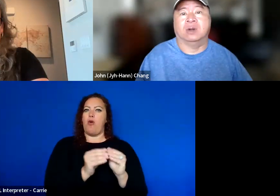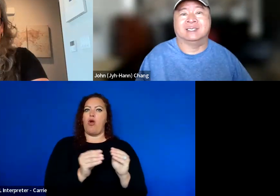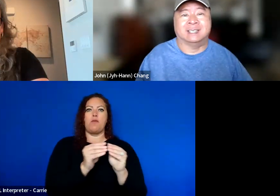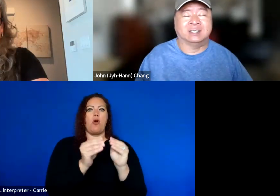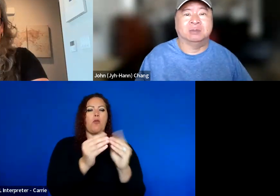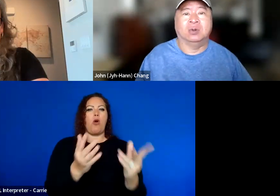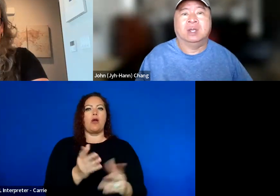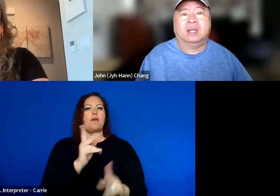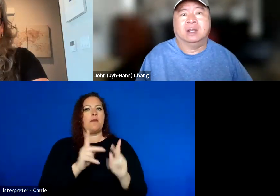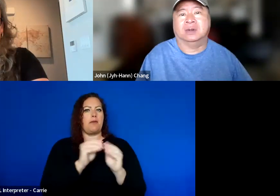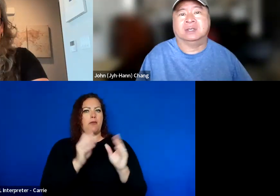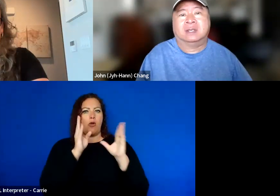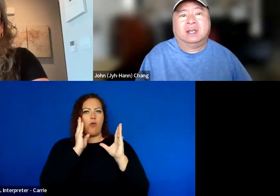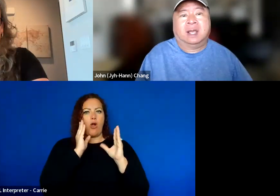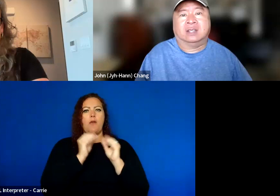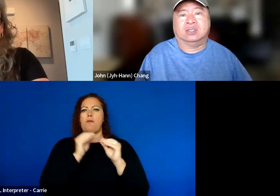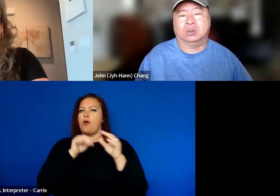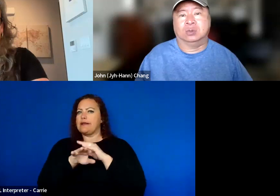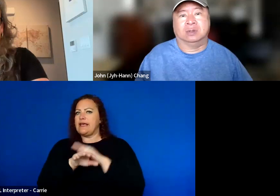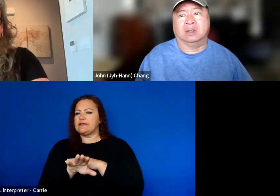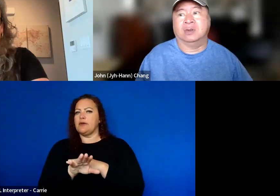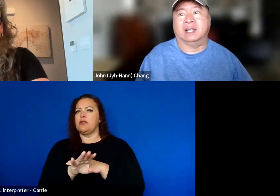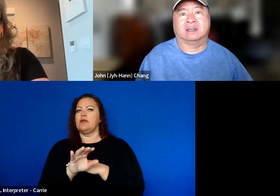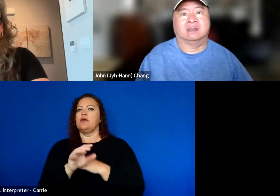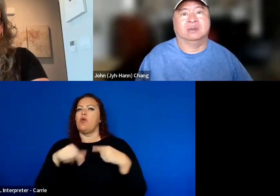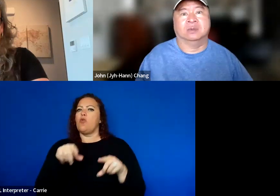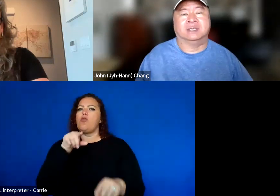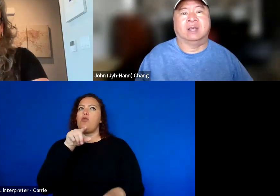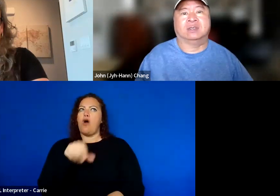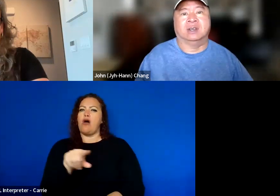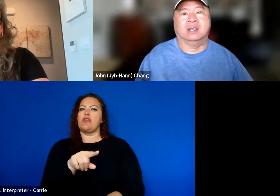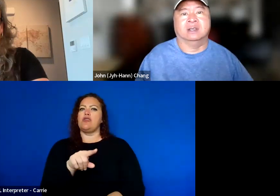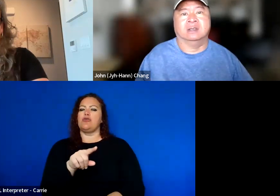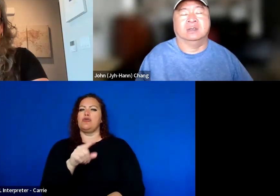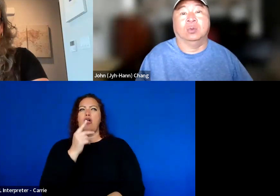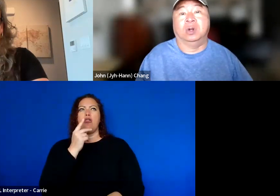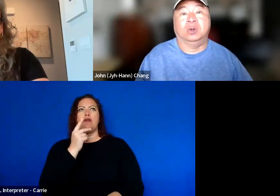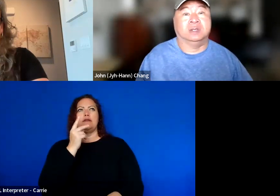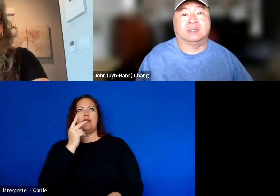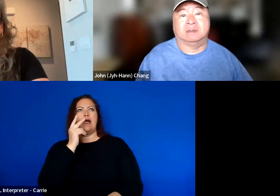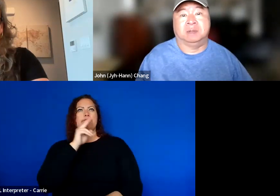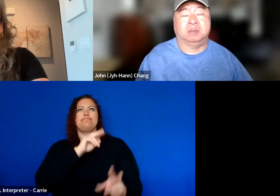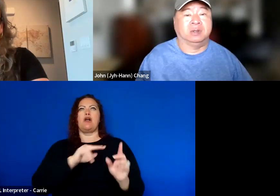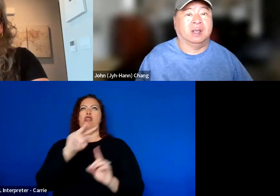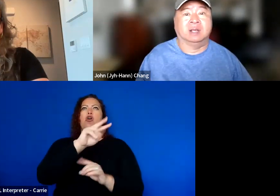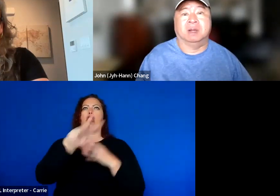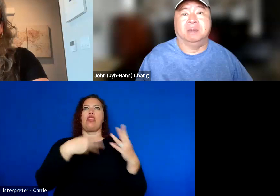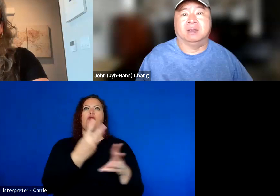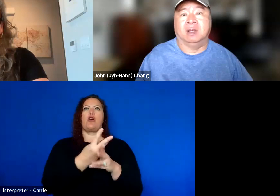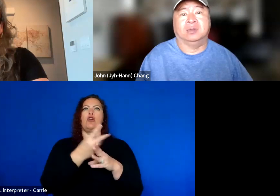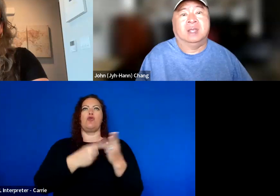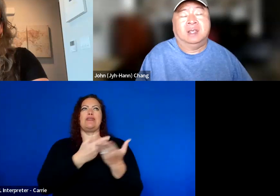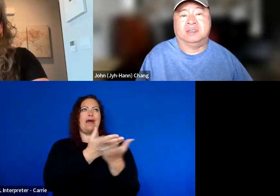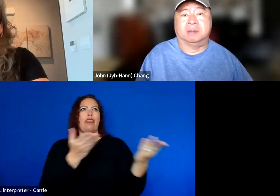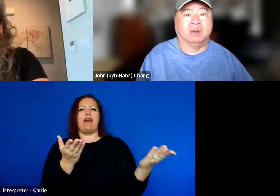It's more accessible. It's as you look at what's out there in the world, it's people are talking about